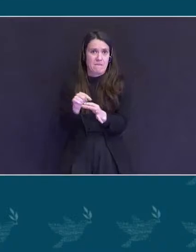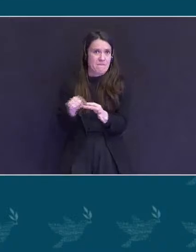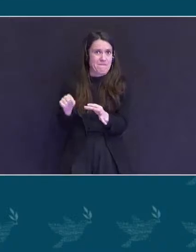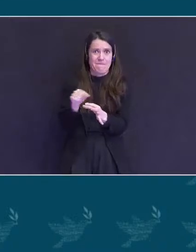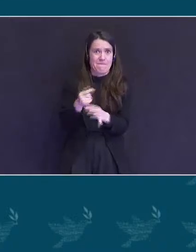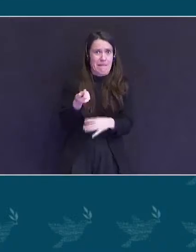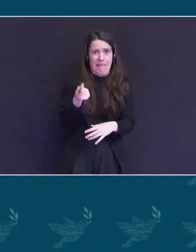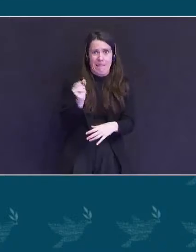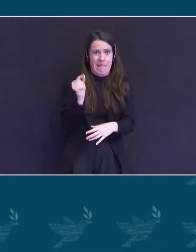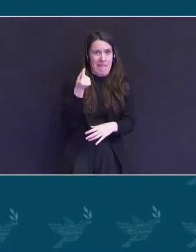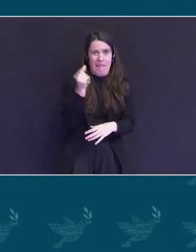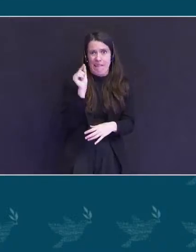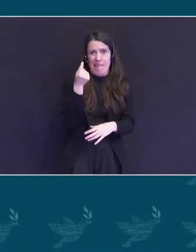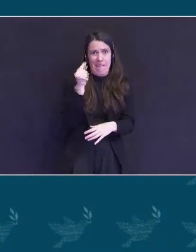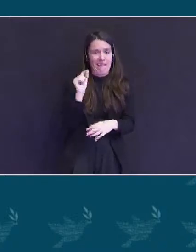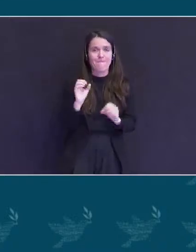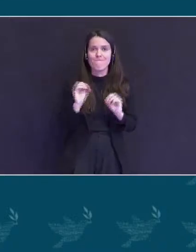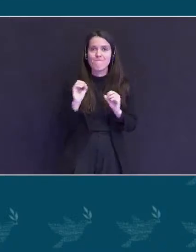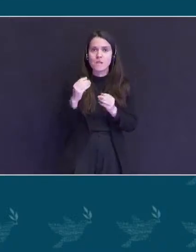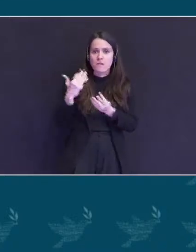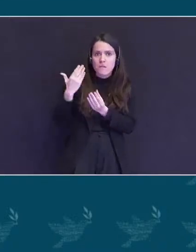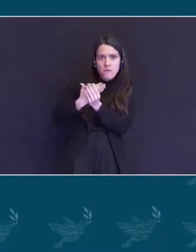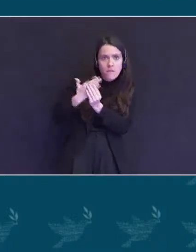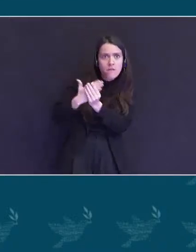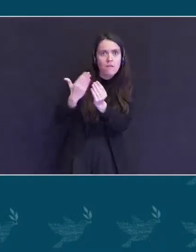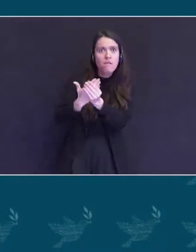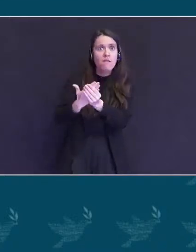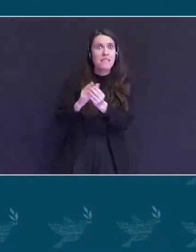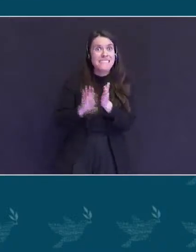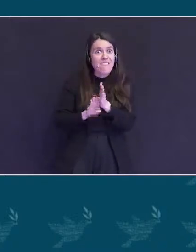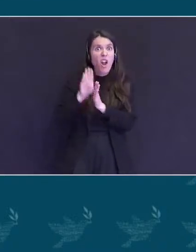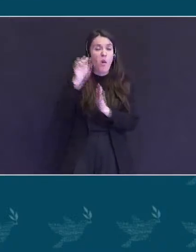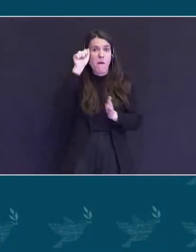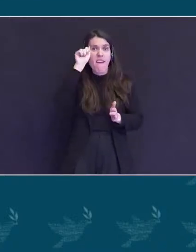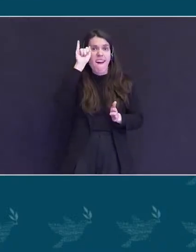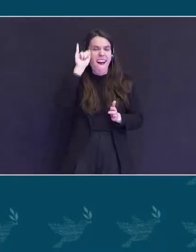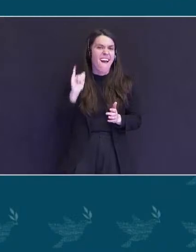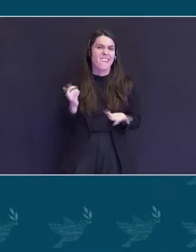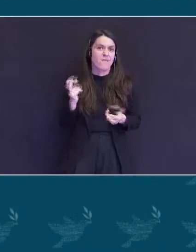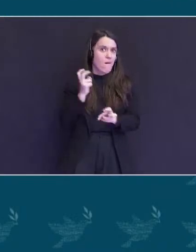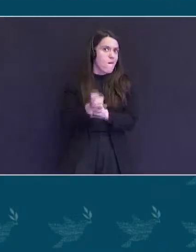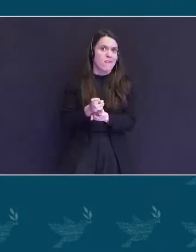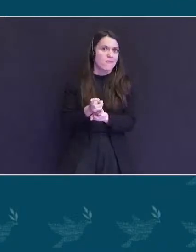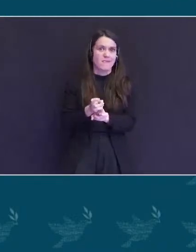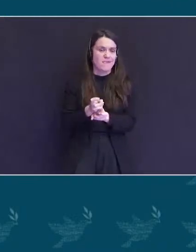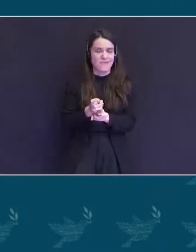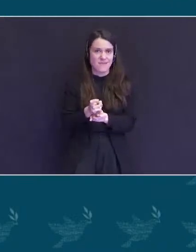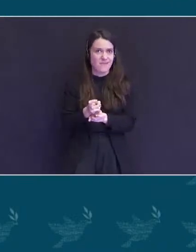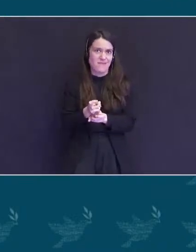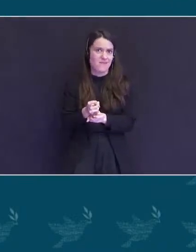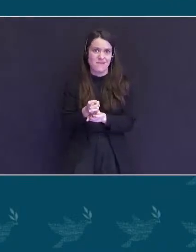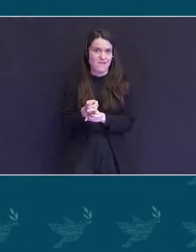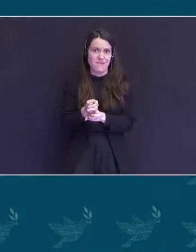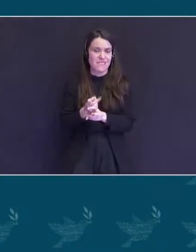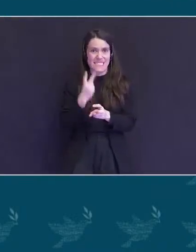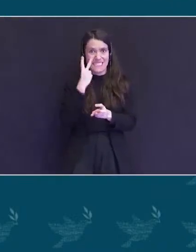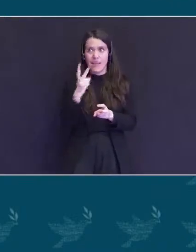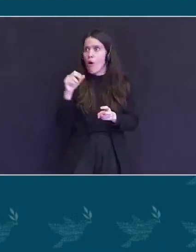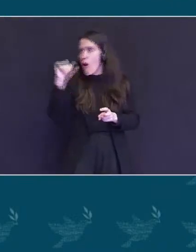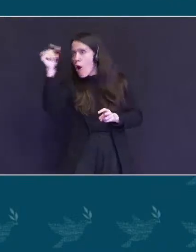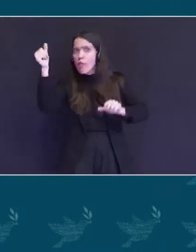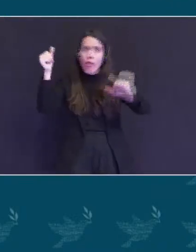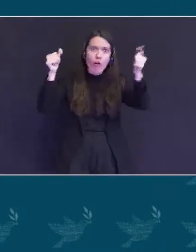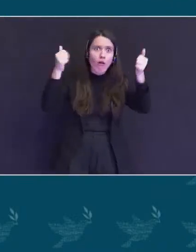very scant resources to develop AI, for example, along the lines of what we've seen for other